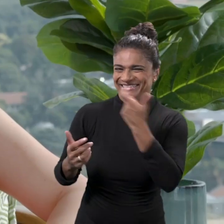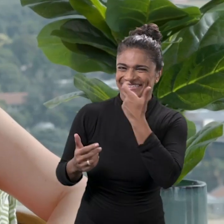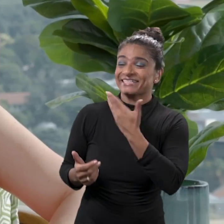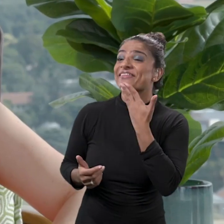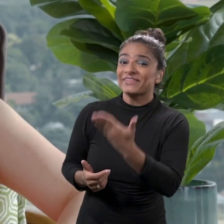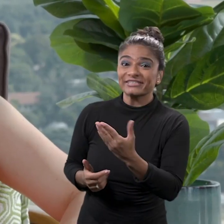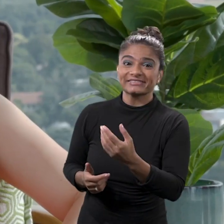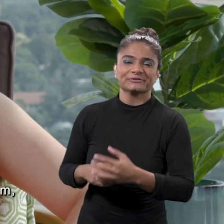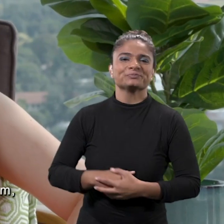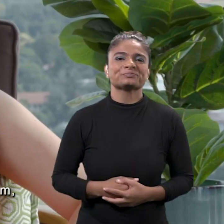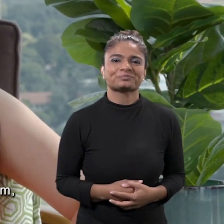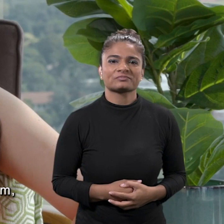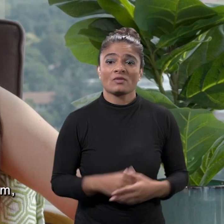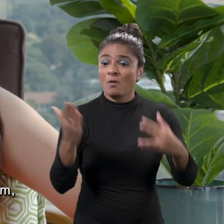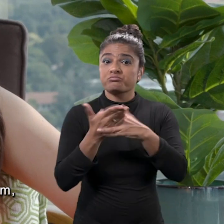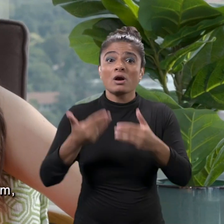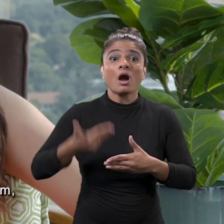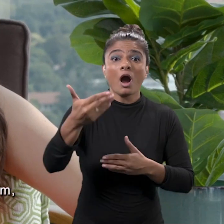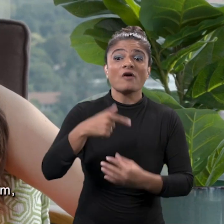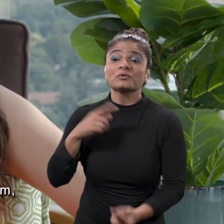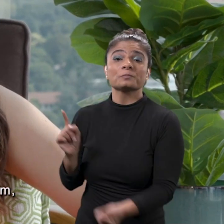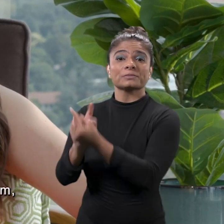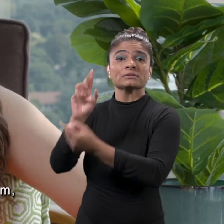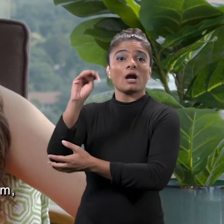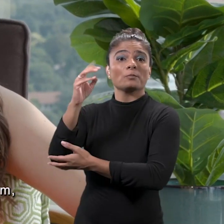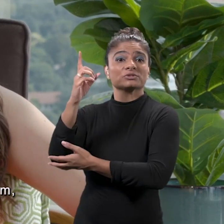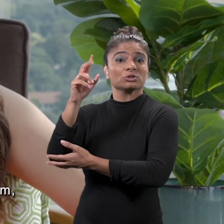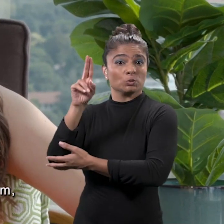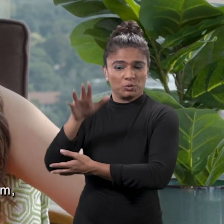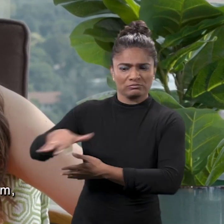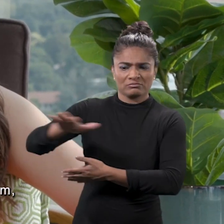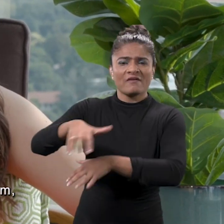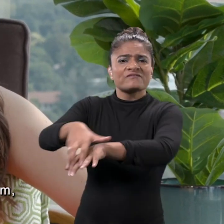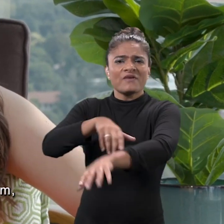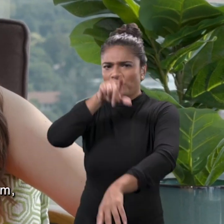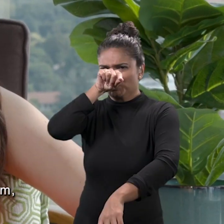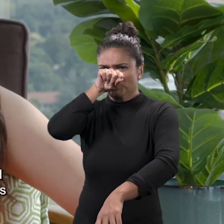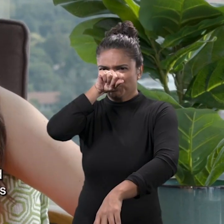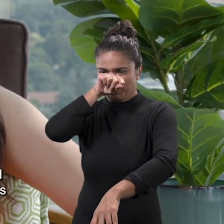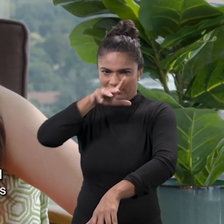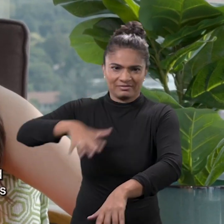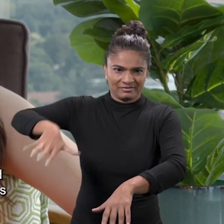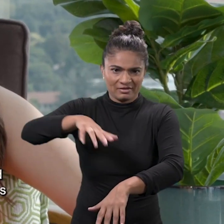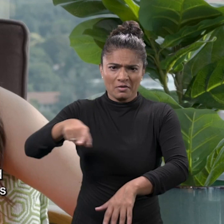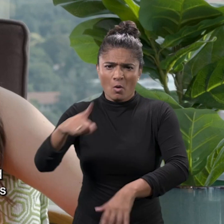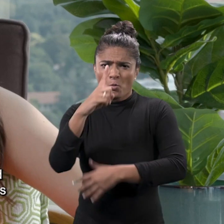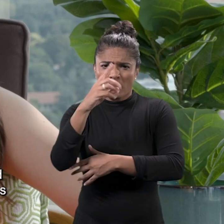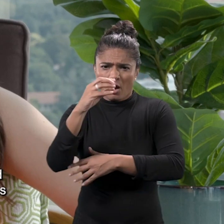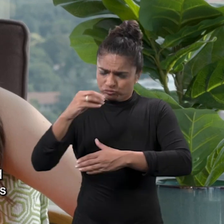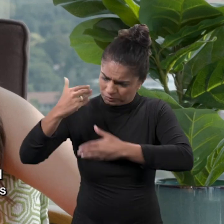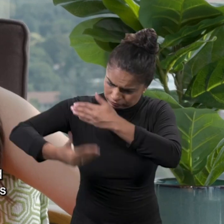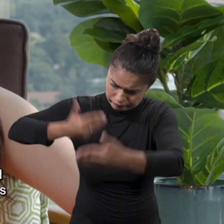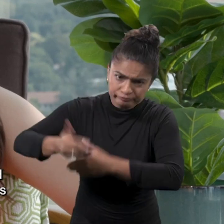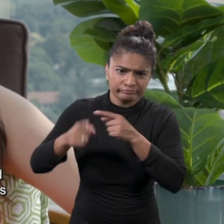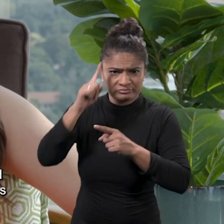Thanks, Sibu. After the break, we visit Mduduzi Mkhwanazi on his poultry farm, 100% run and managed